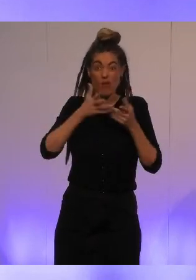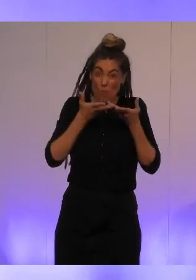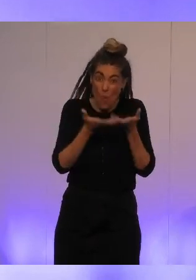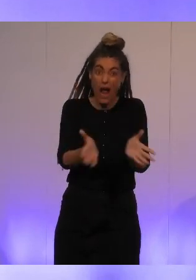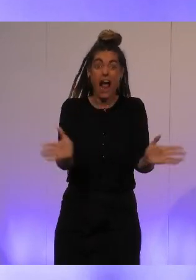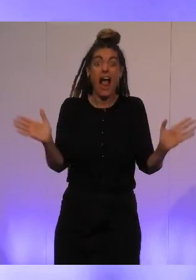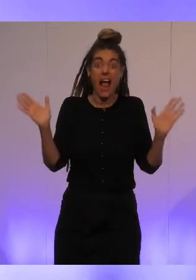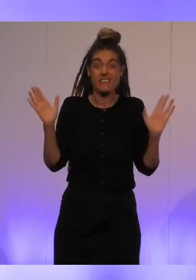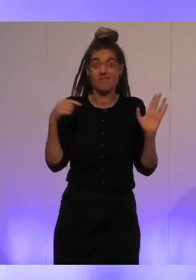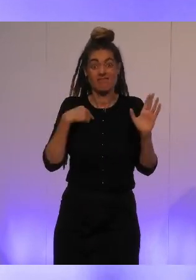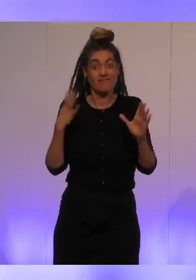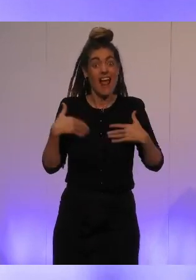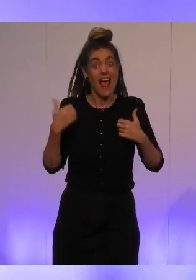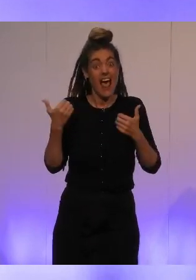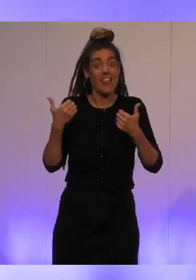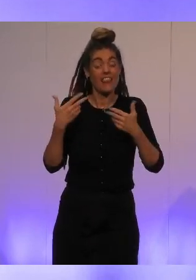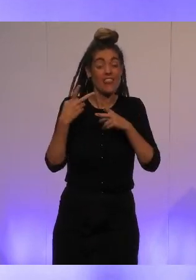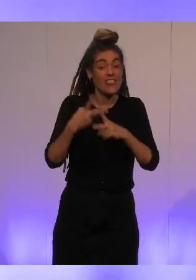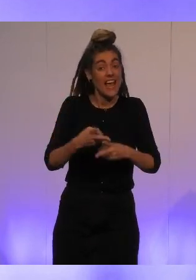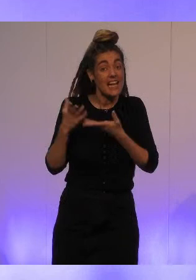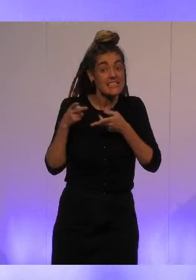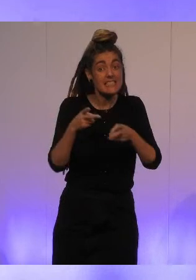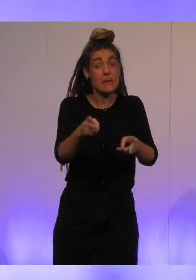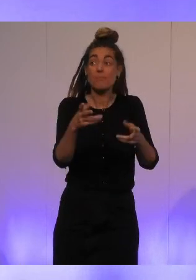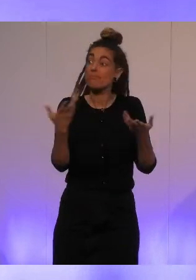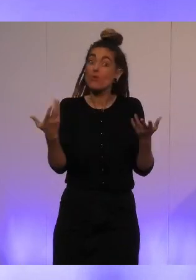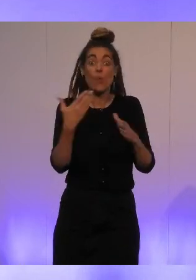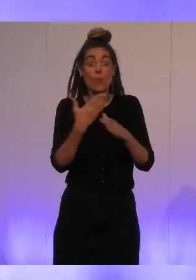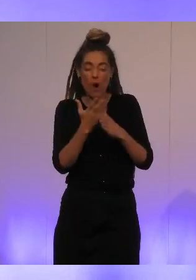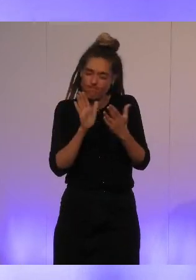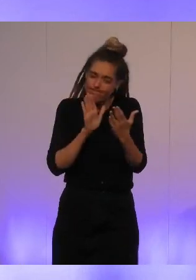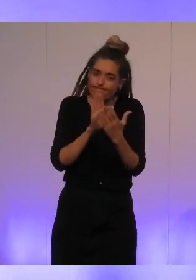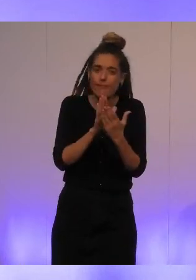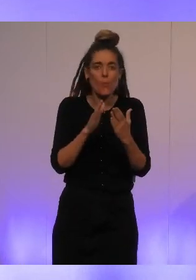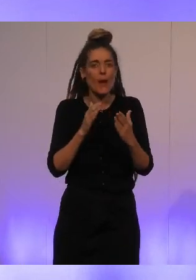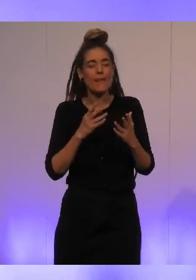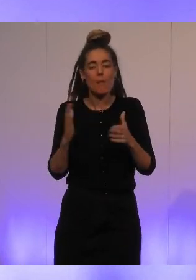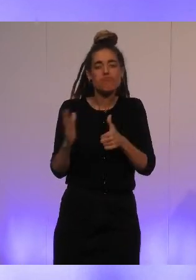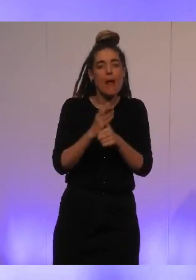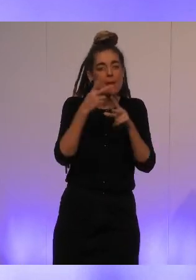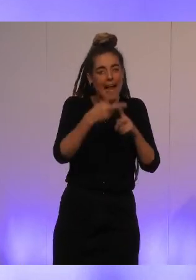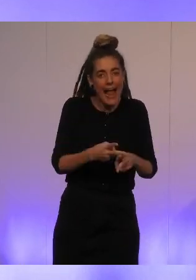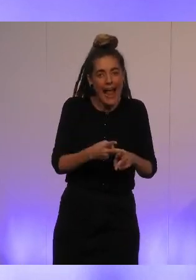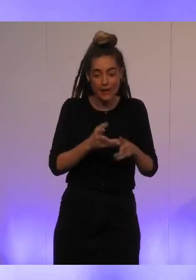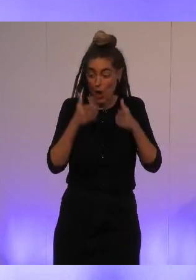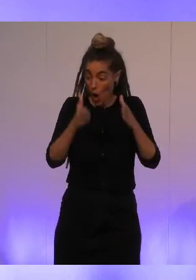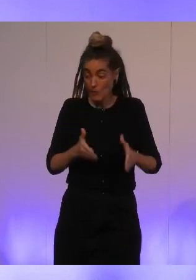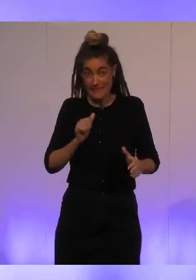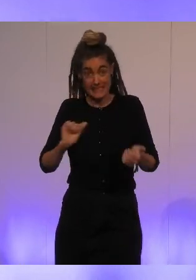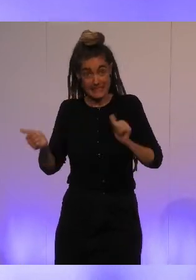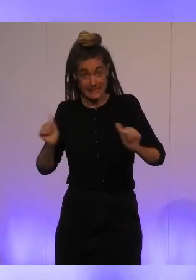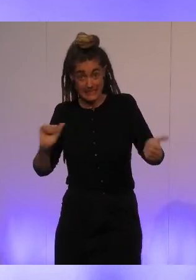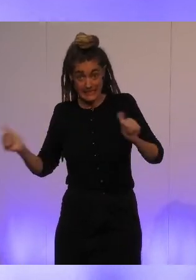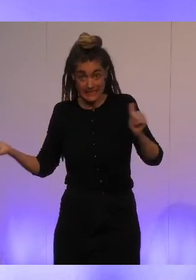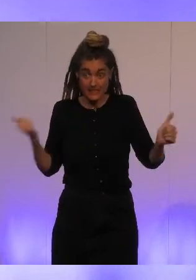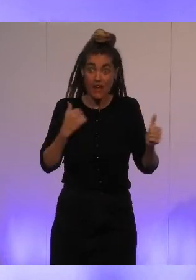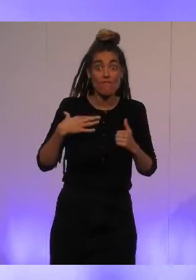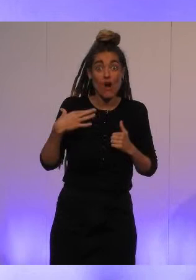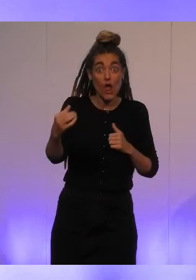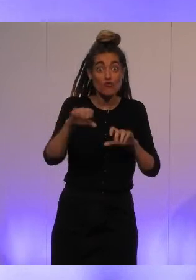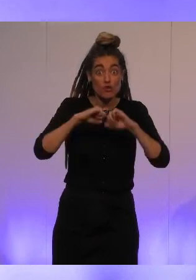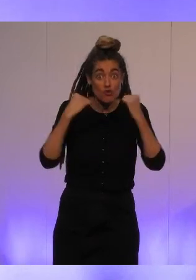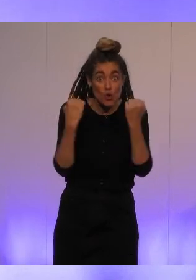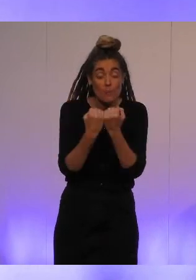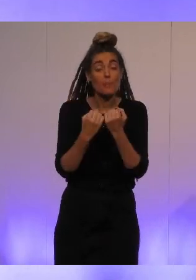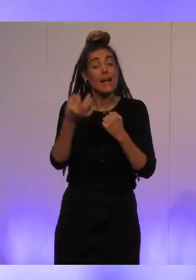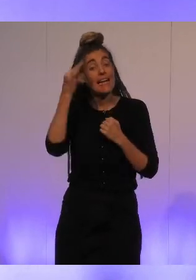have continued to work more and more closely with primary care, neighbouring hospitals, voluntary groups, local councils and